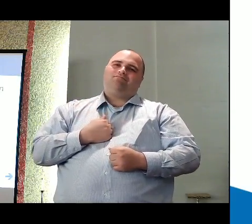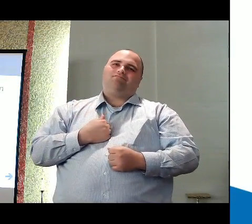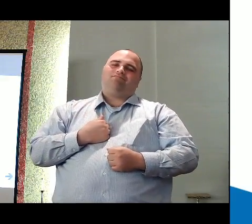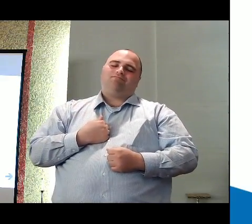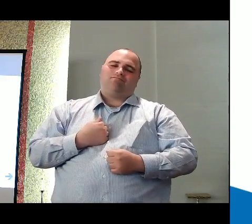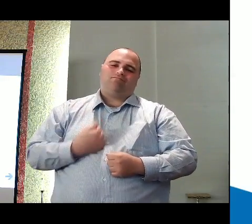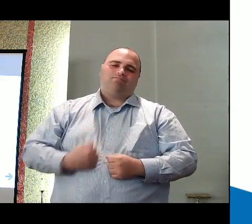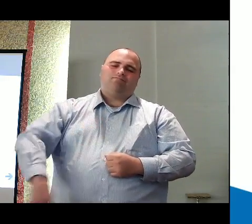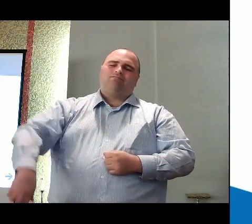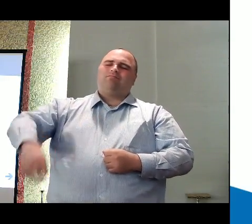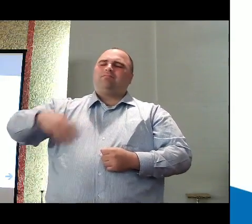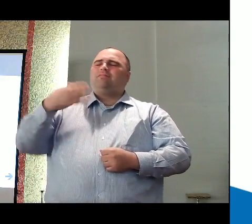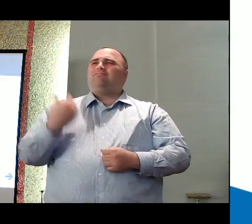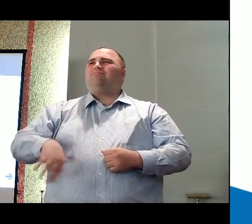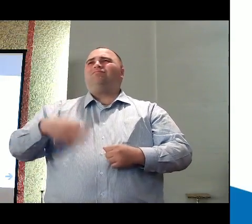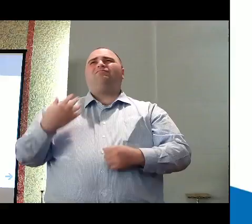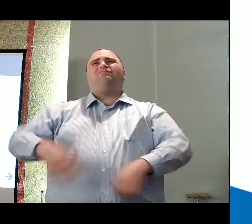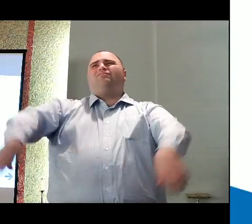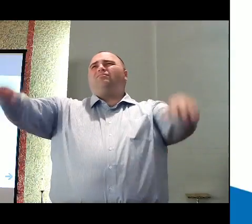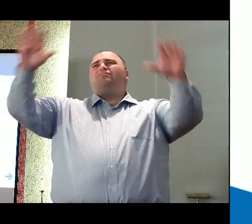perfect love.